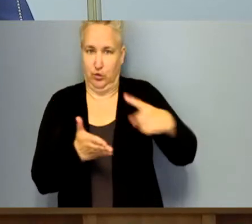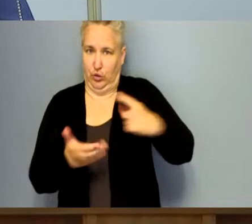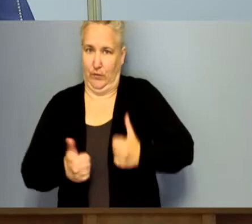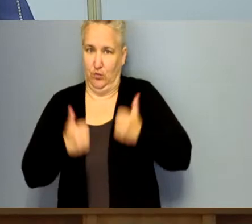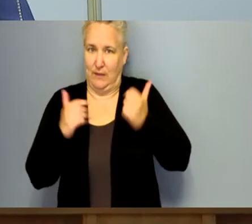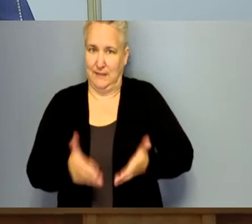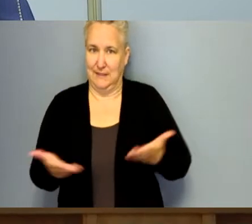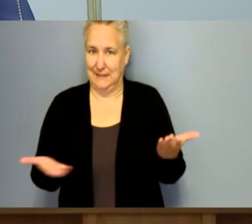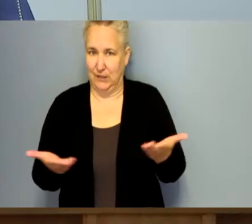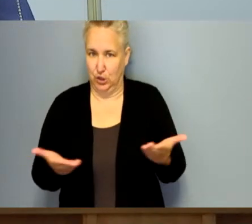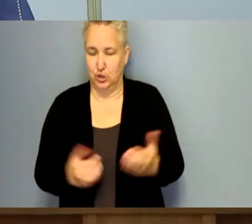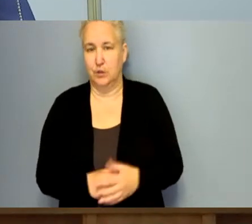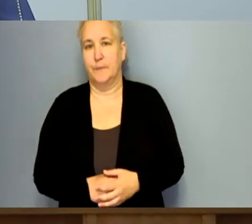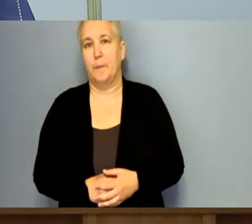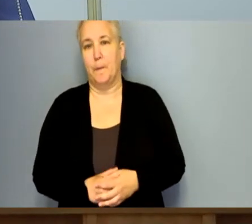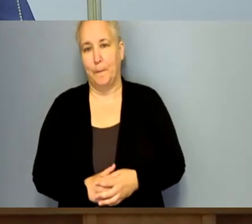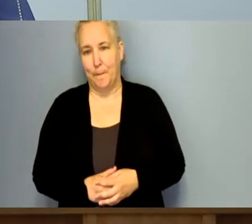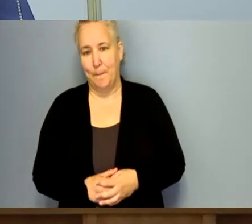this county who